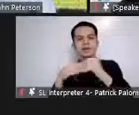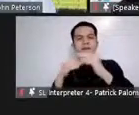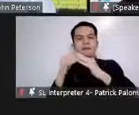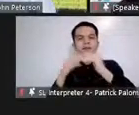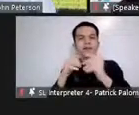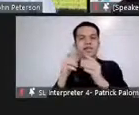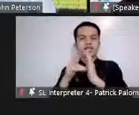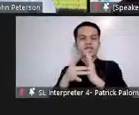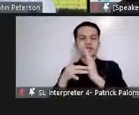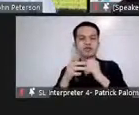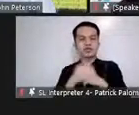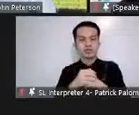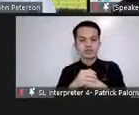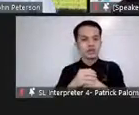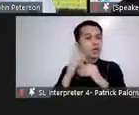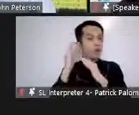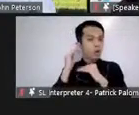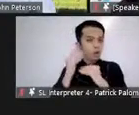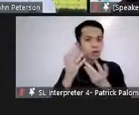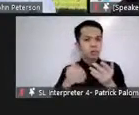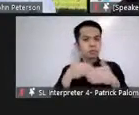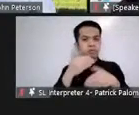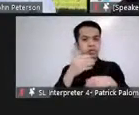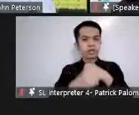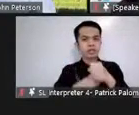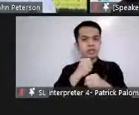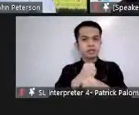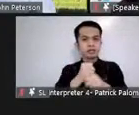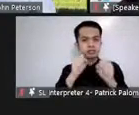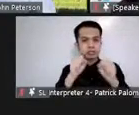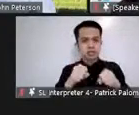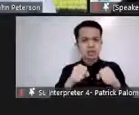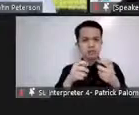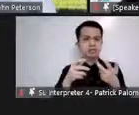So hopefully next year we can